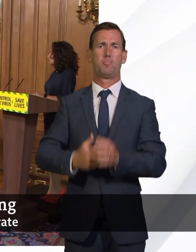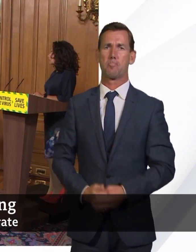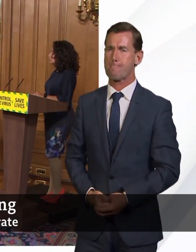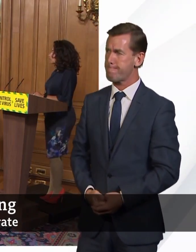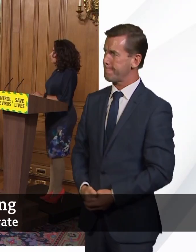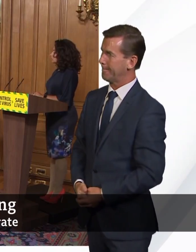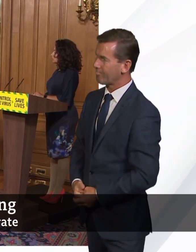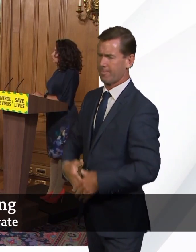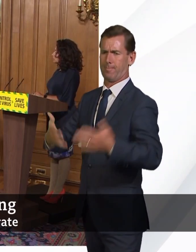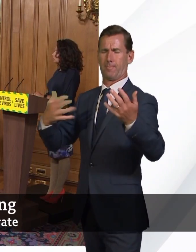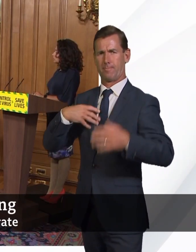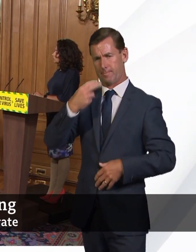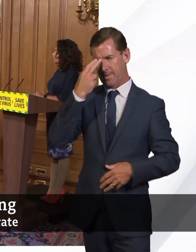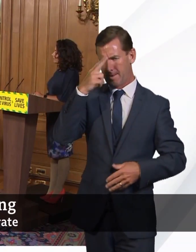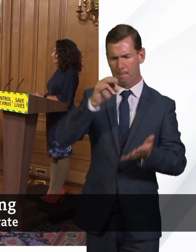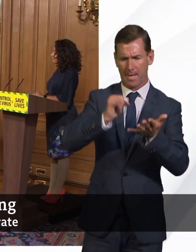Sam Coates from Sky.